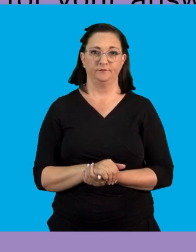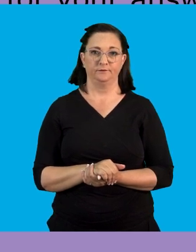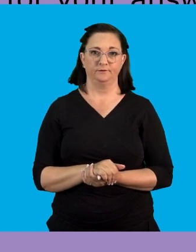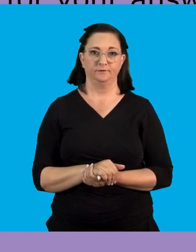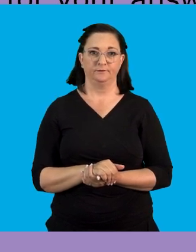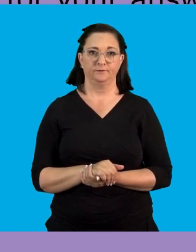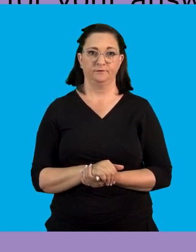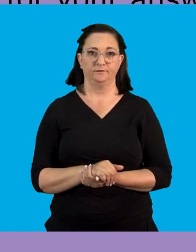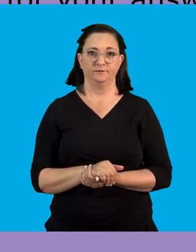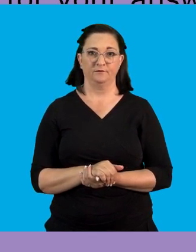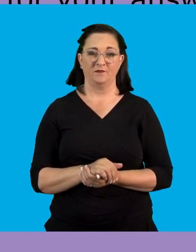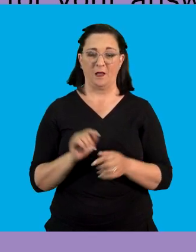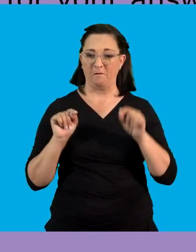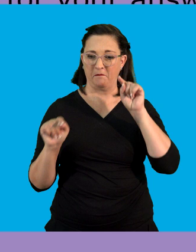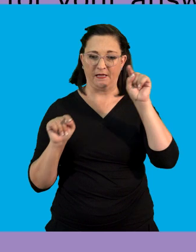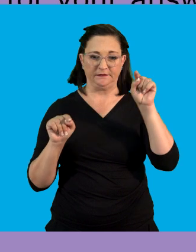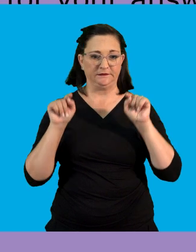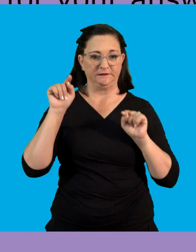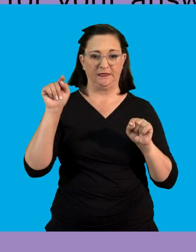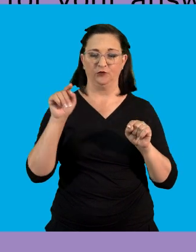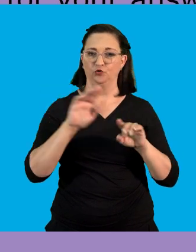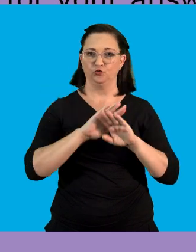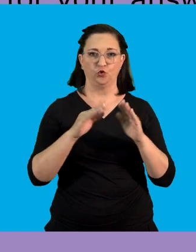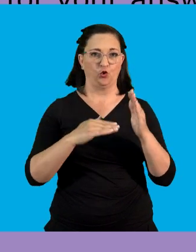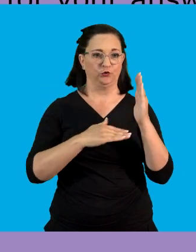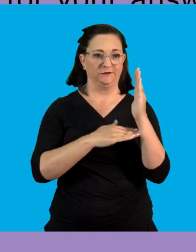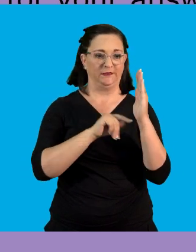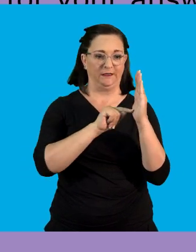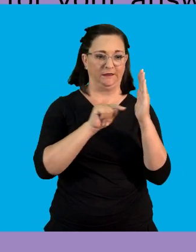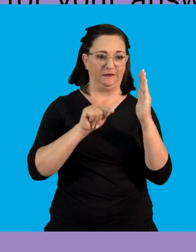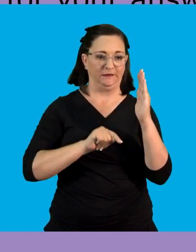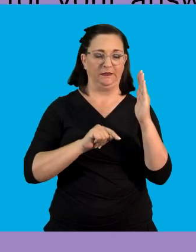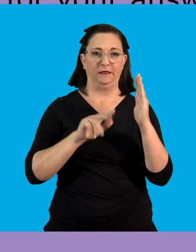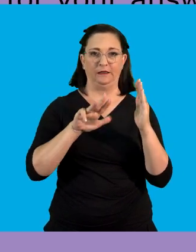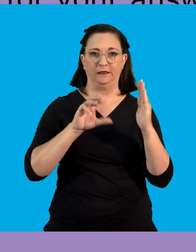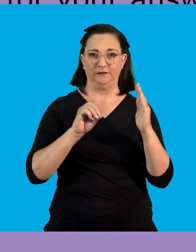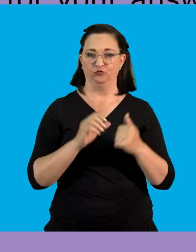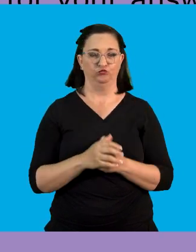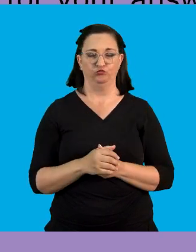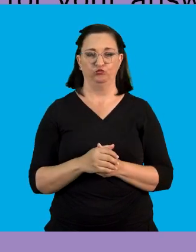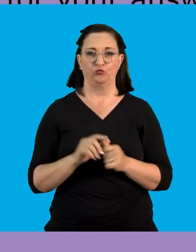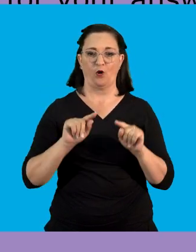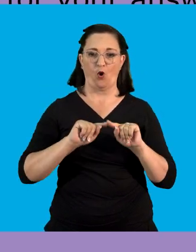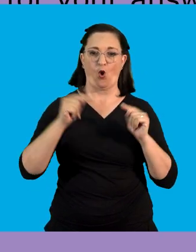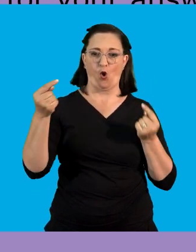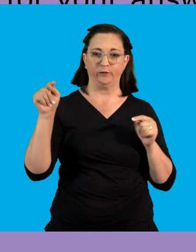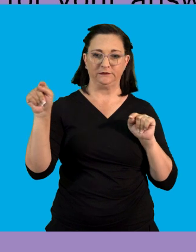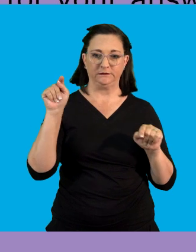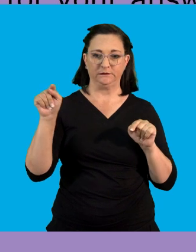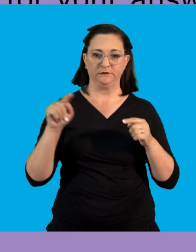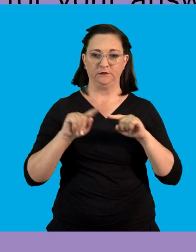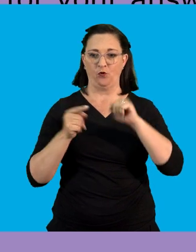because the angles, none of the angles is 90 degrees, and the opposite angles are equal,